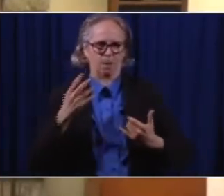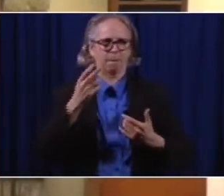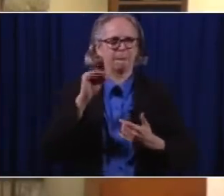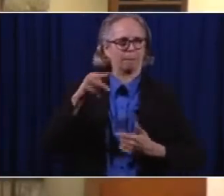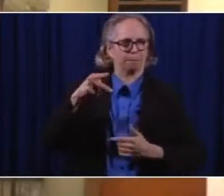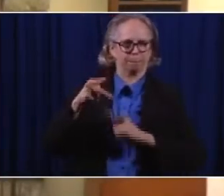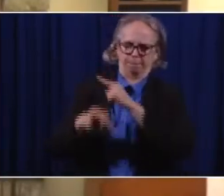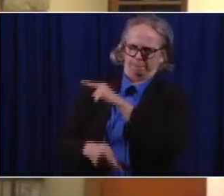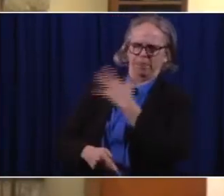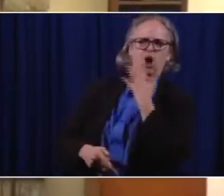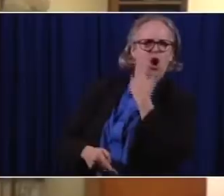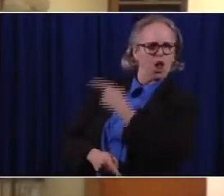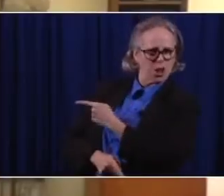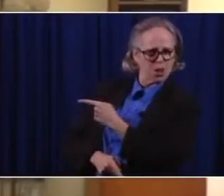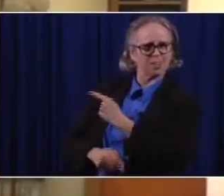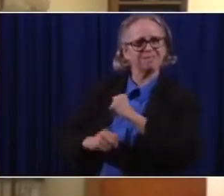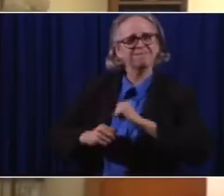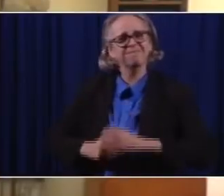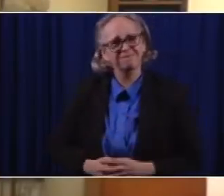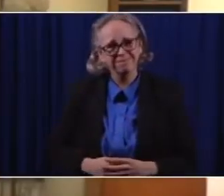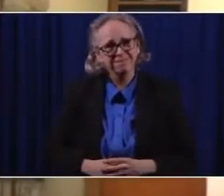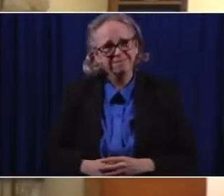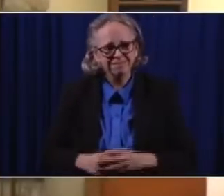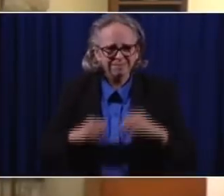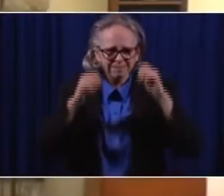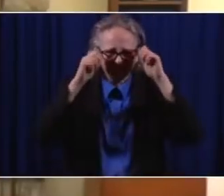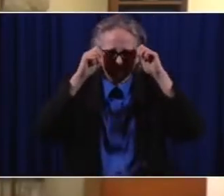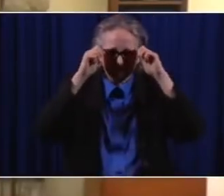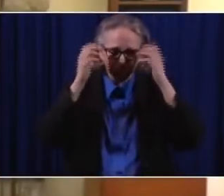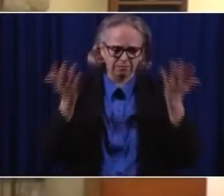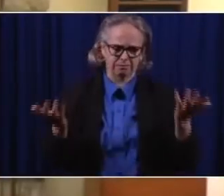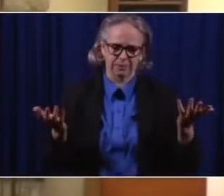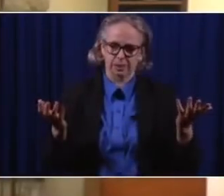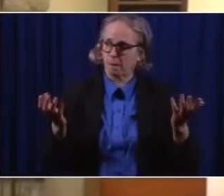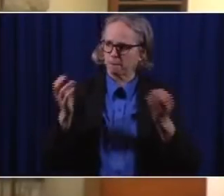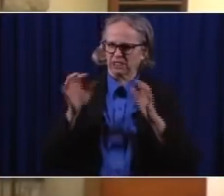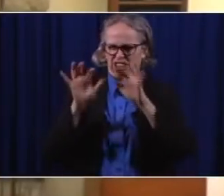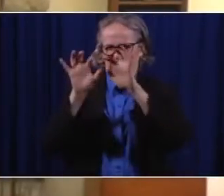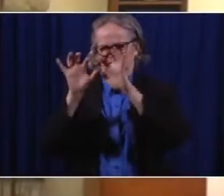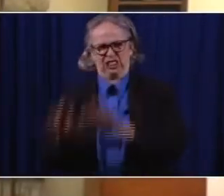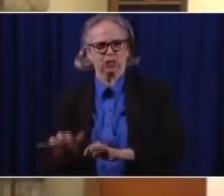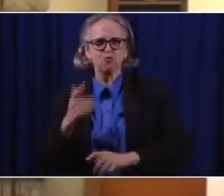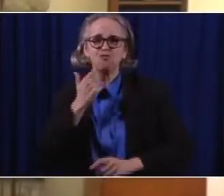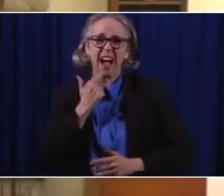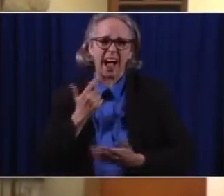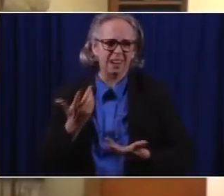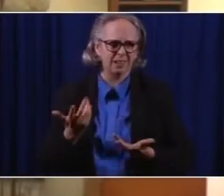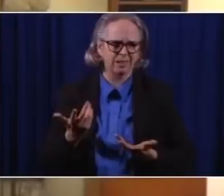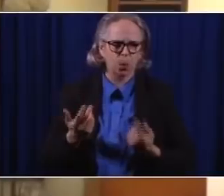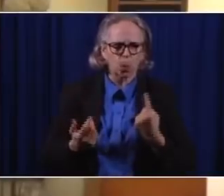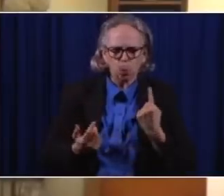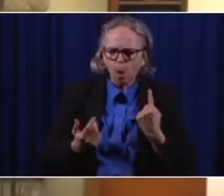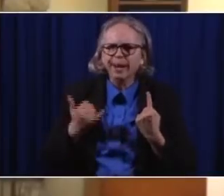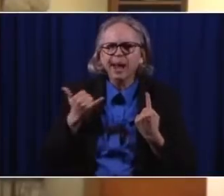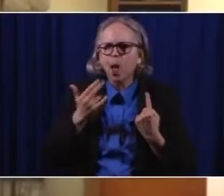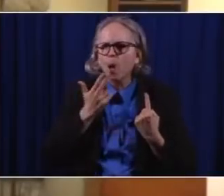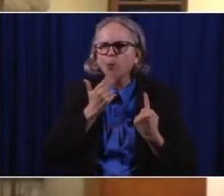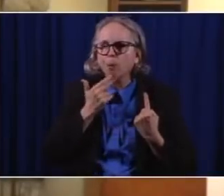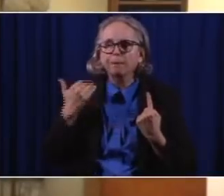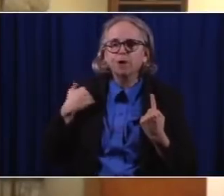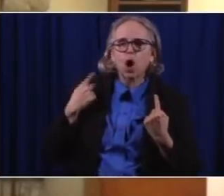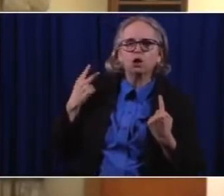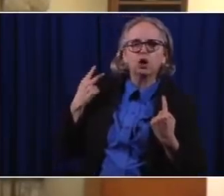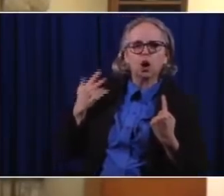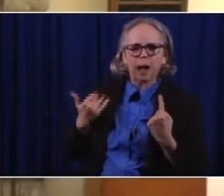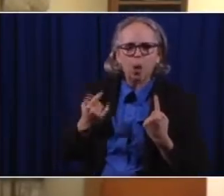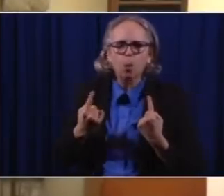Again, a couple things to note. More counties red, now down to only 1 yellow. The whole state is basically